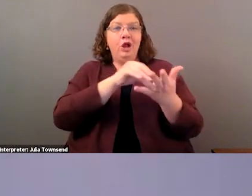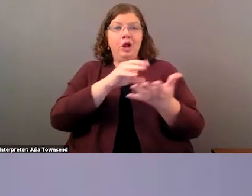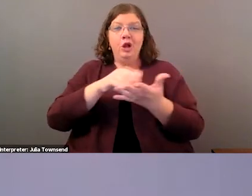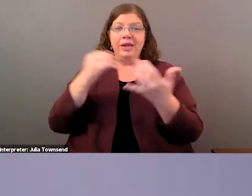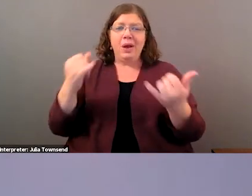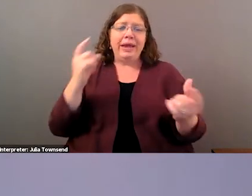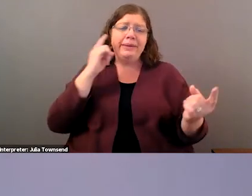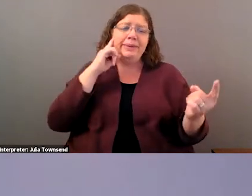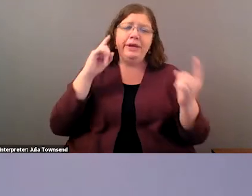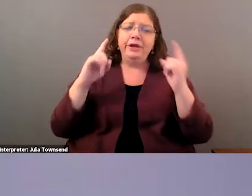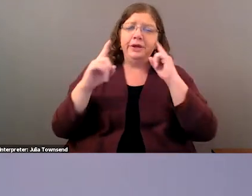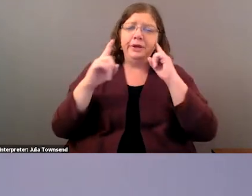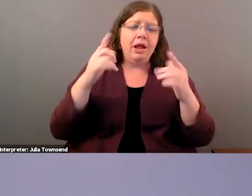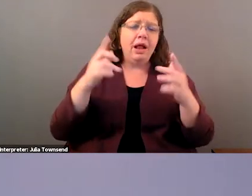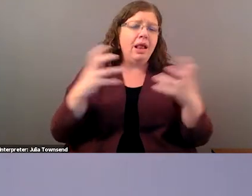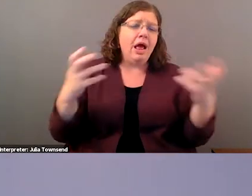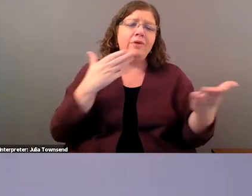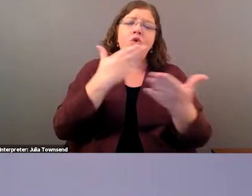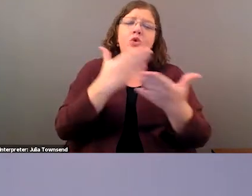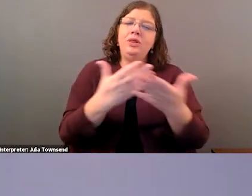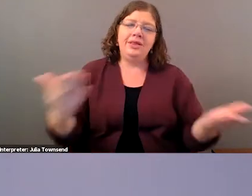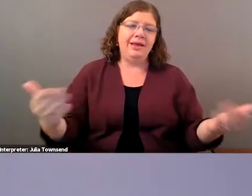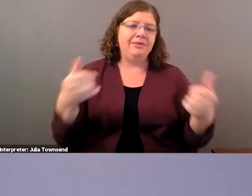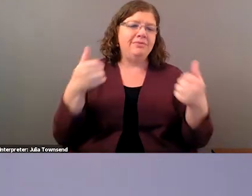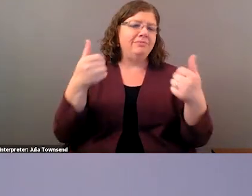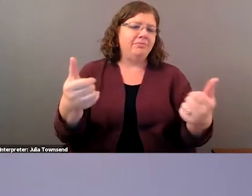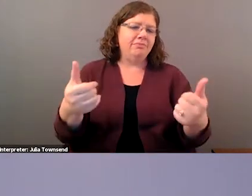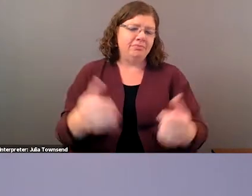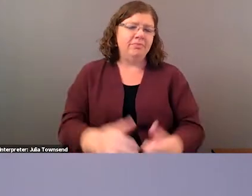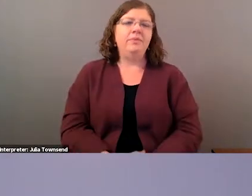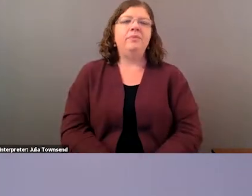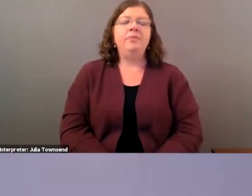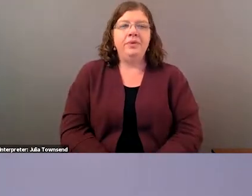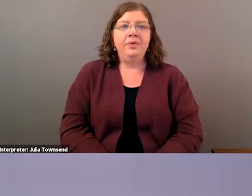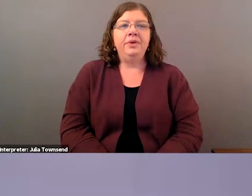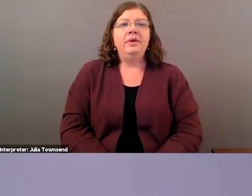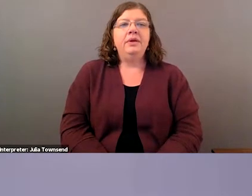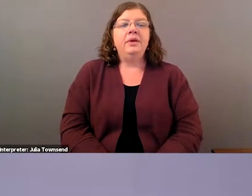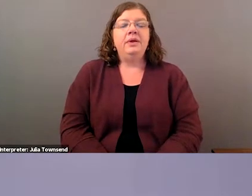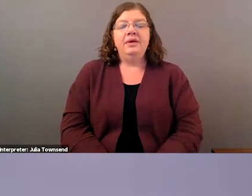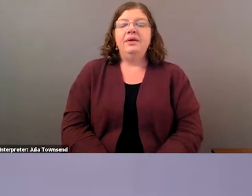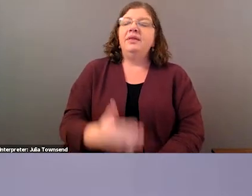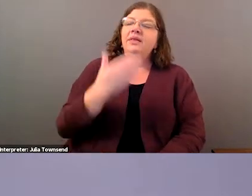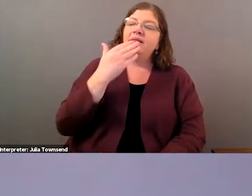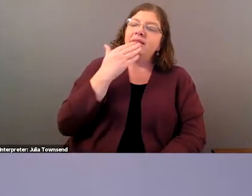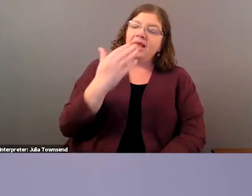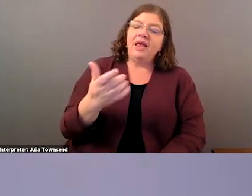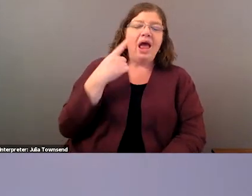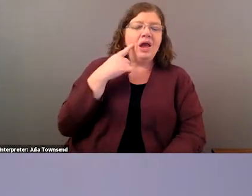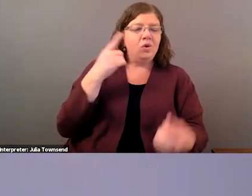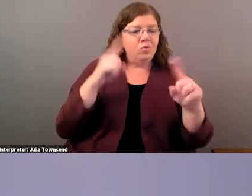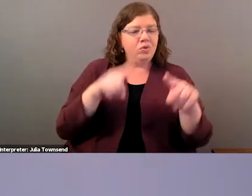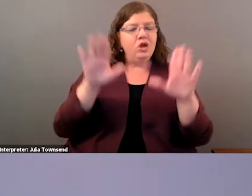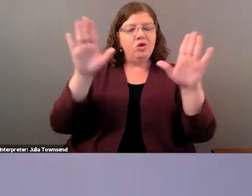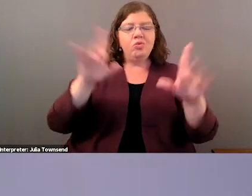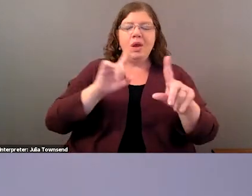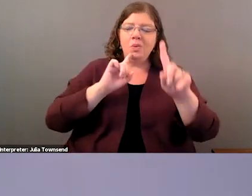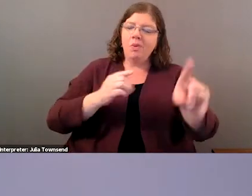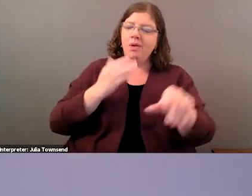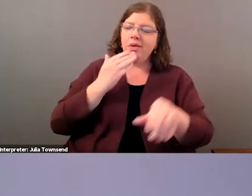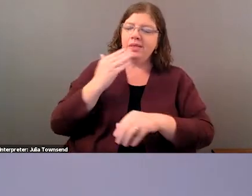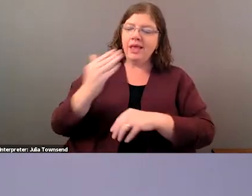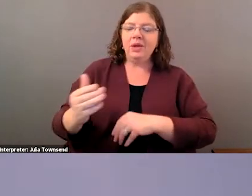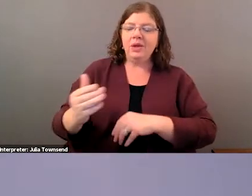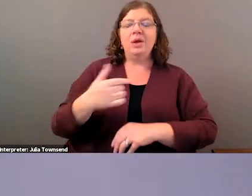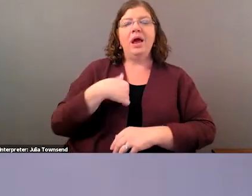things. Thank you. Thank you. I totally agree. Thank you so much for a really great report. And I